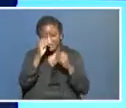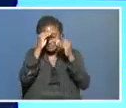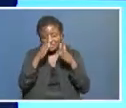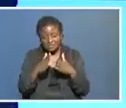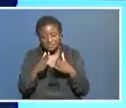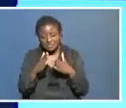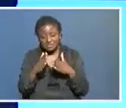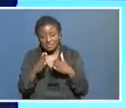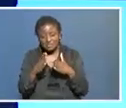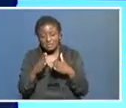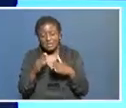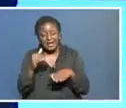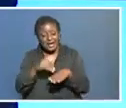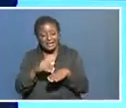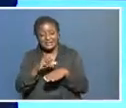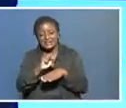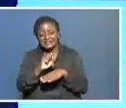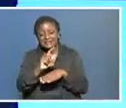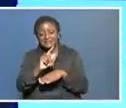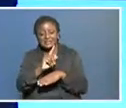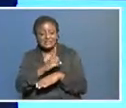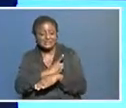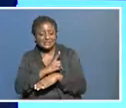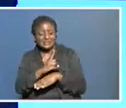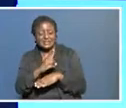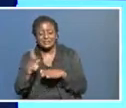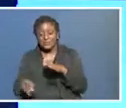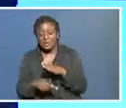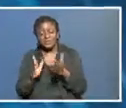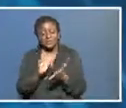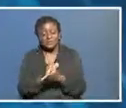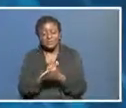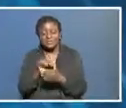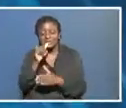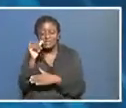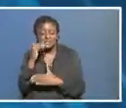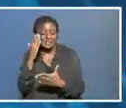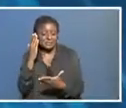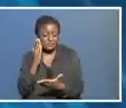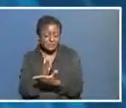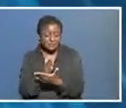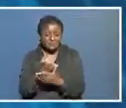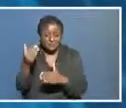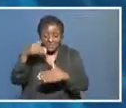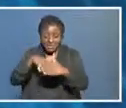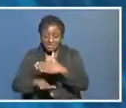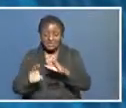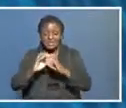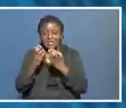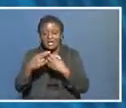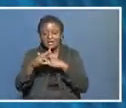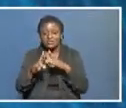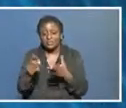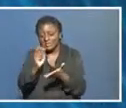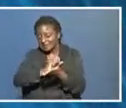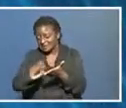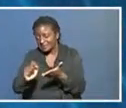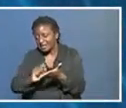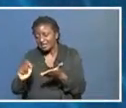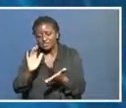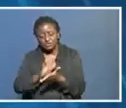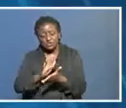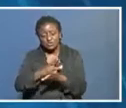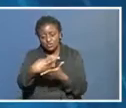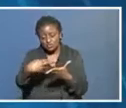teachers, meantime, of the Stephen Dillard Primary School were yesterday prevented from entering the classroom and signing the school's